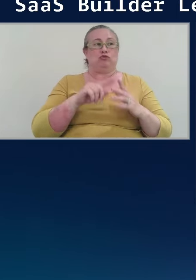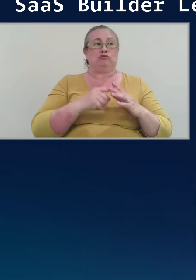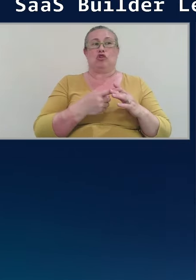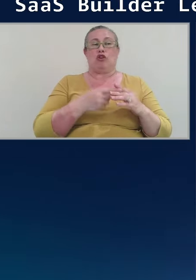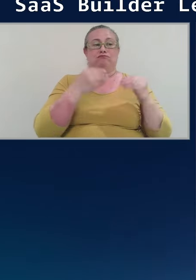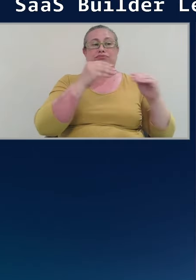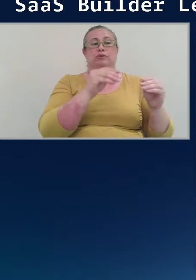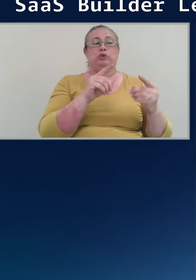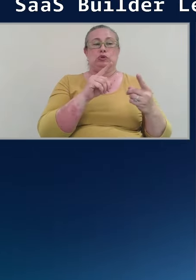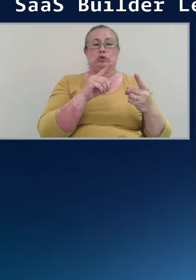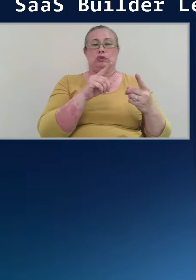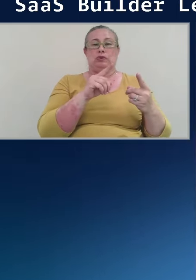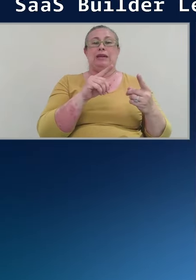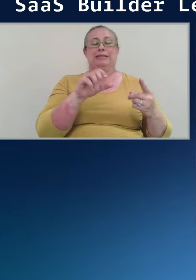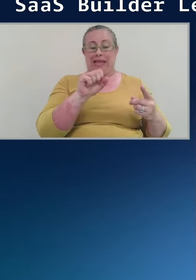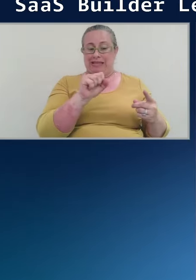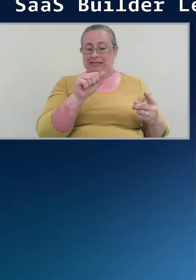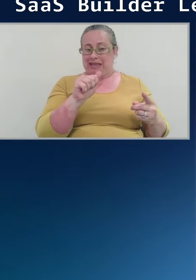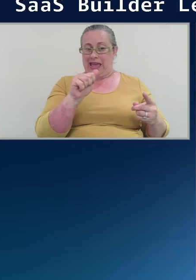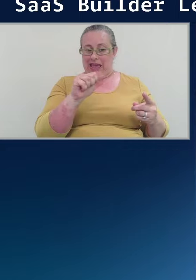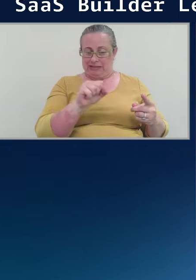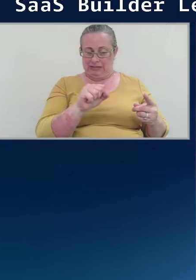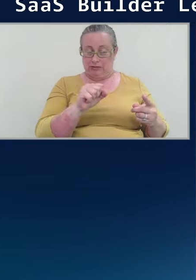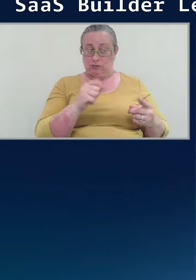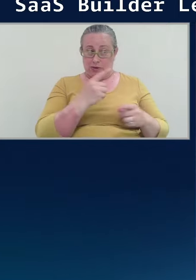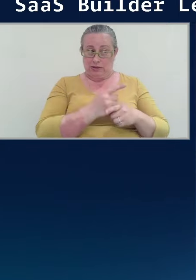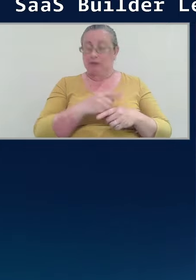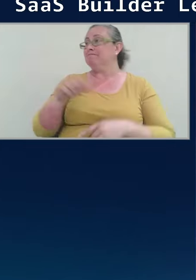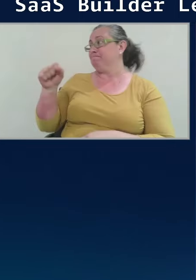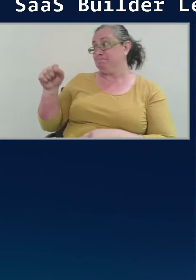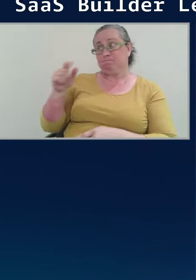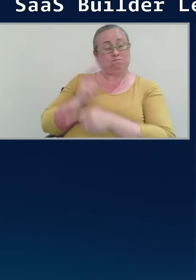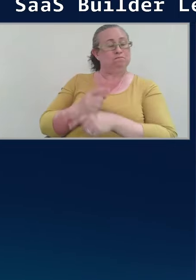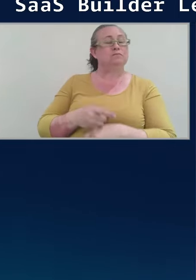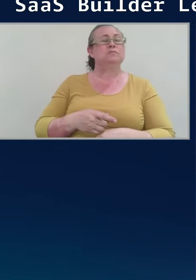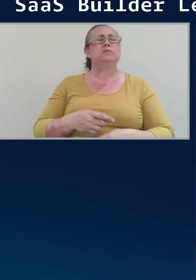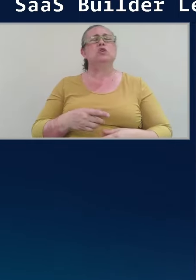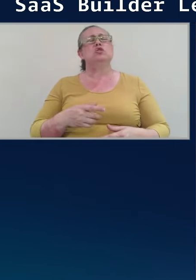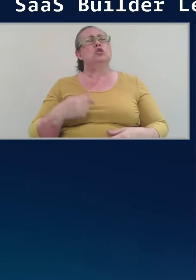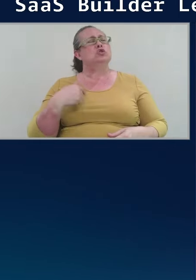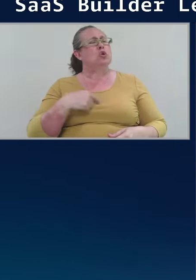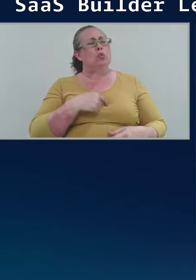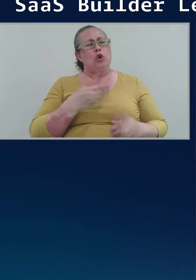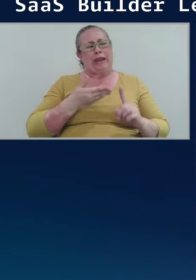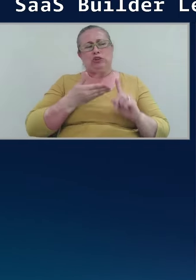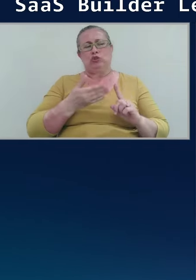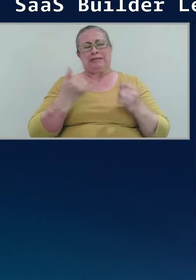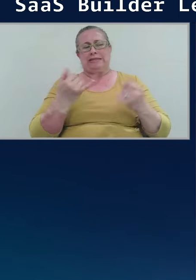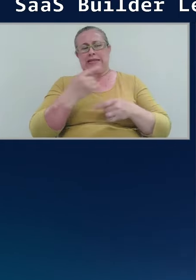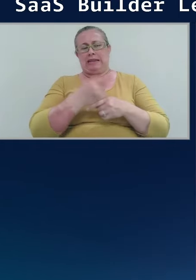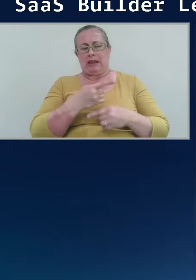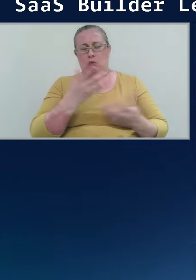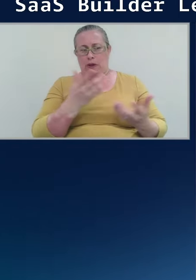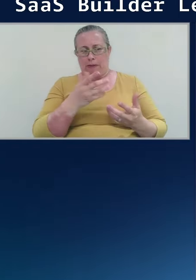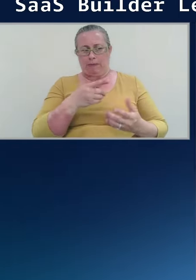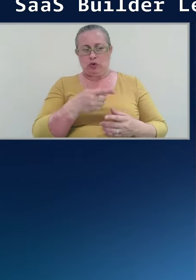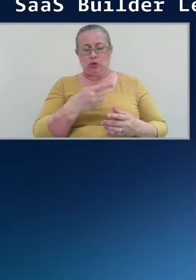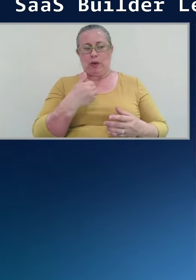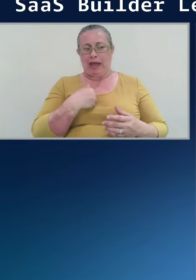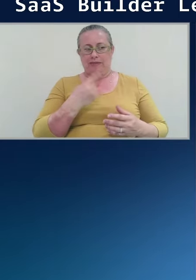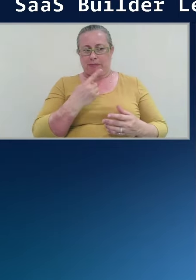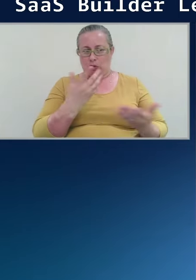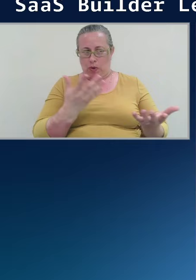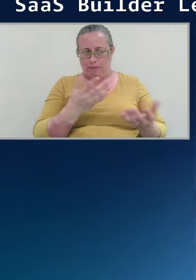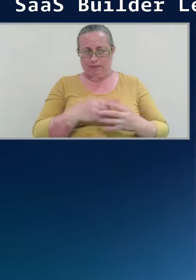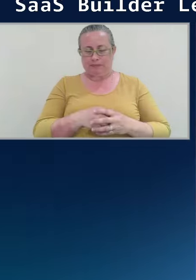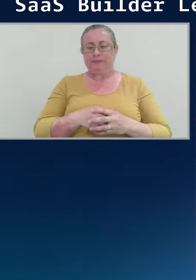as SaaS. Correct. Okay. Awesome. And so what is it that we're kind of introducing today? You have something fun here called what? Yeah, so